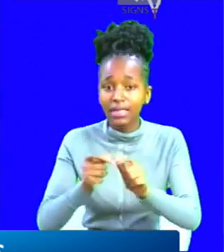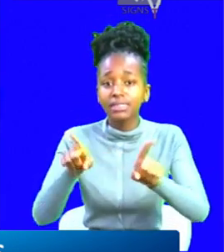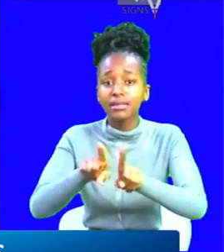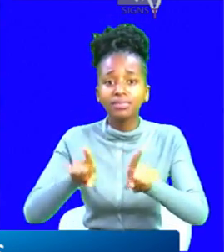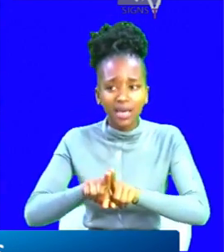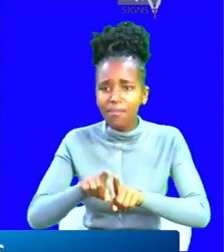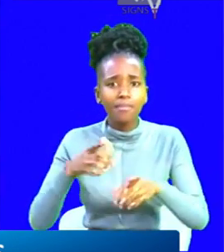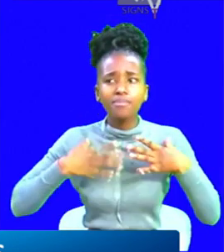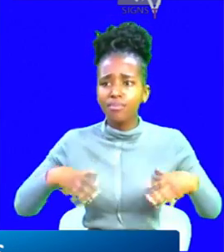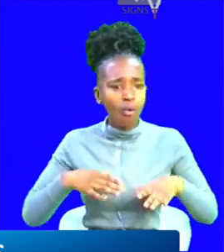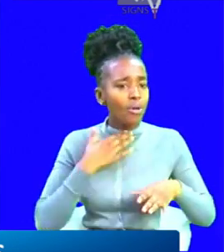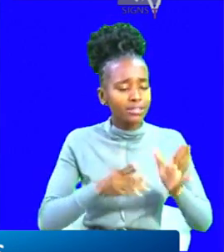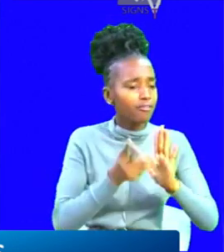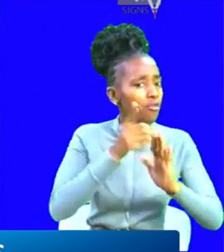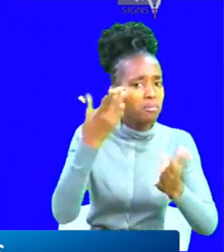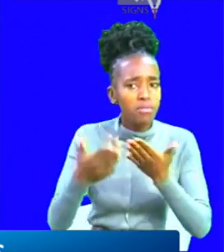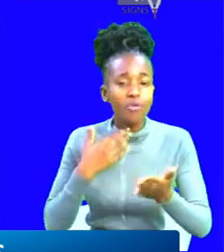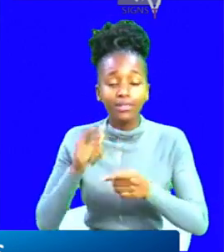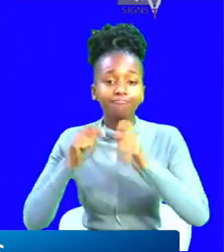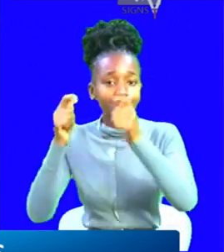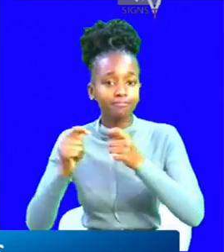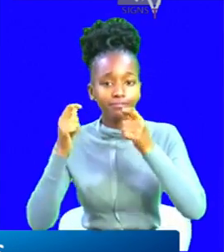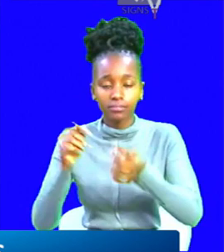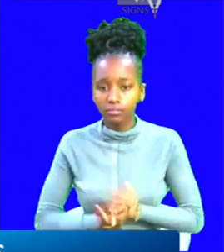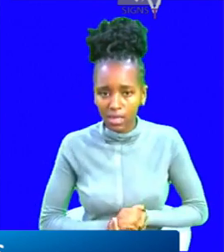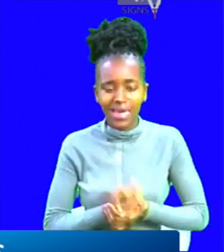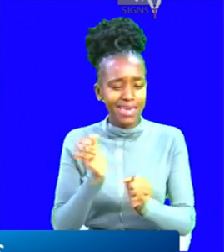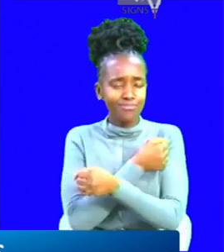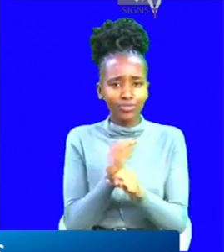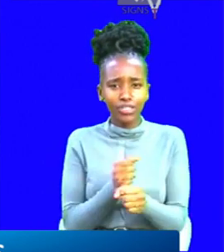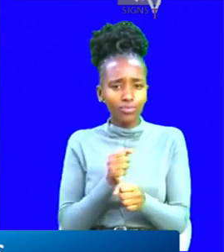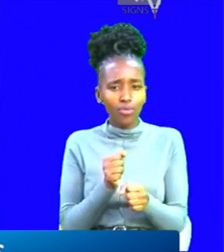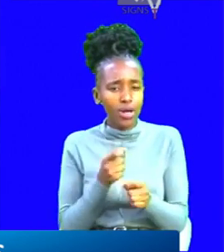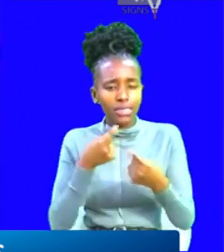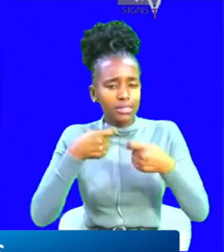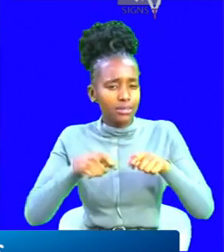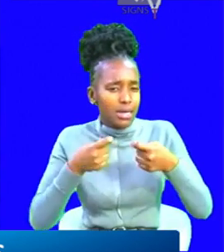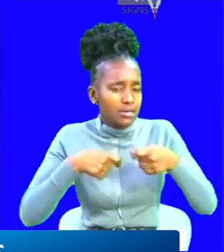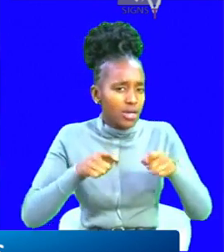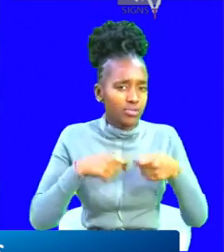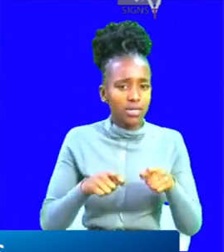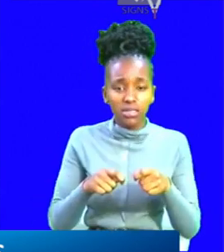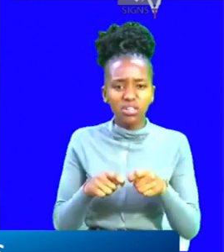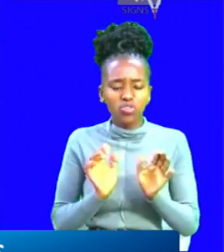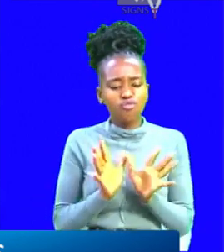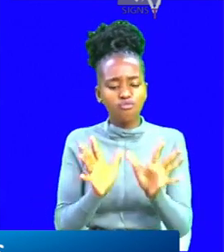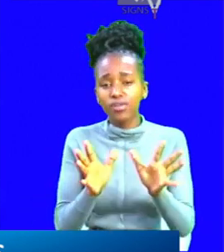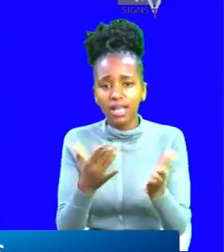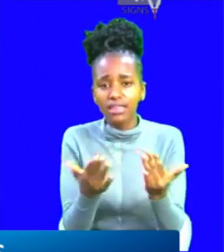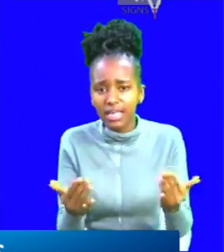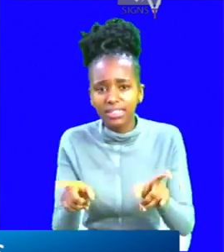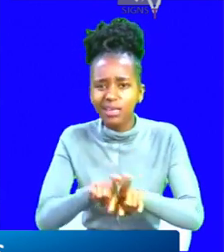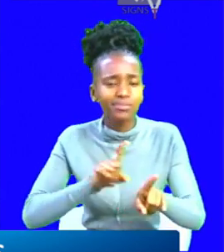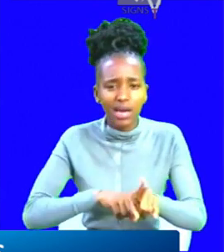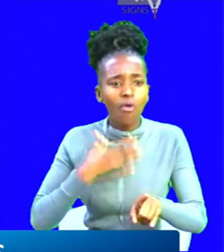tunataka maandamano. You can't use blackmail. You know, it's a form of blackmail. It's a form of terrorism. You know, where you can kidnap